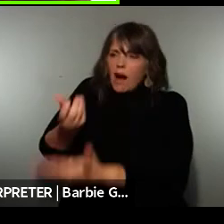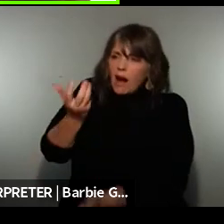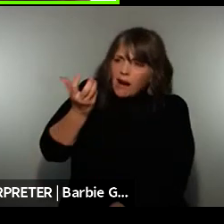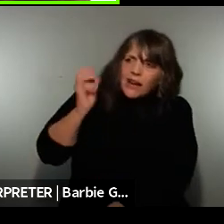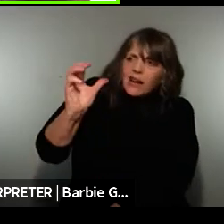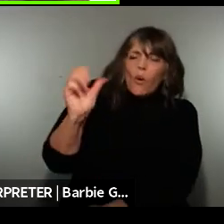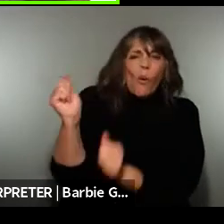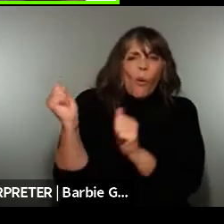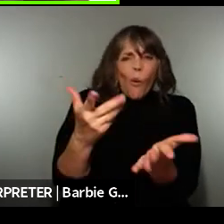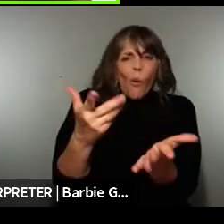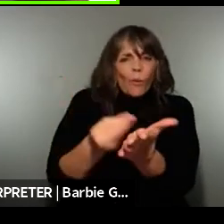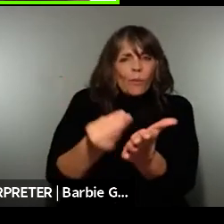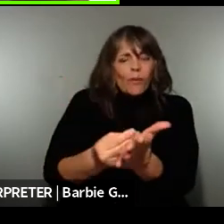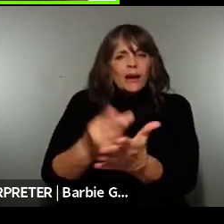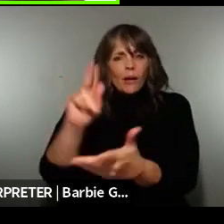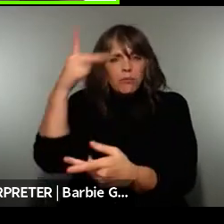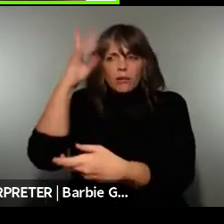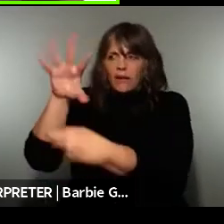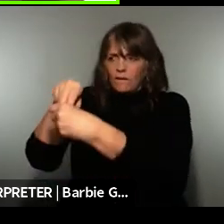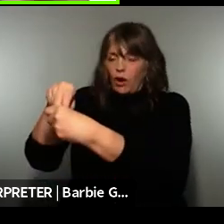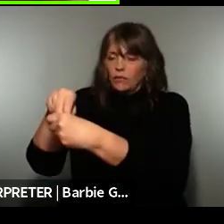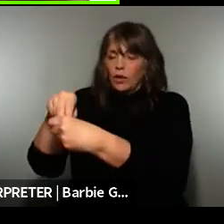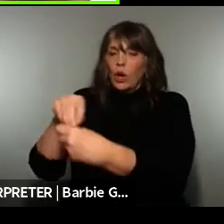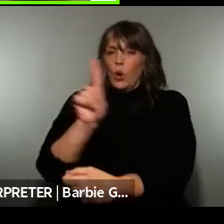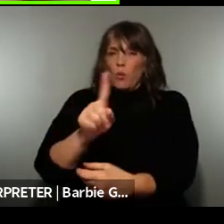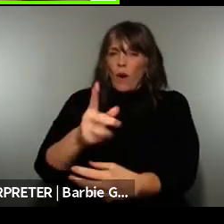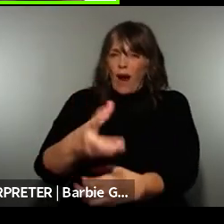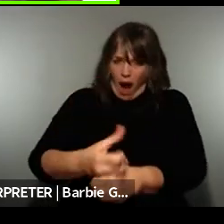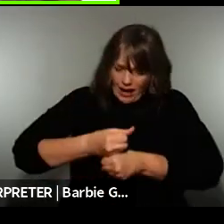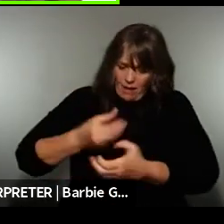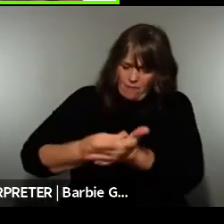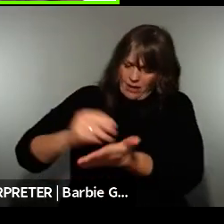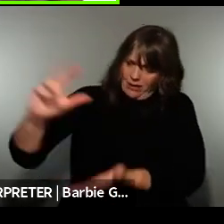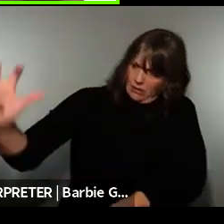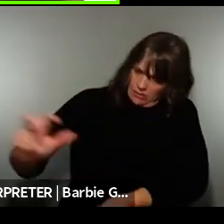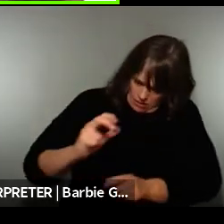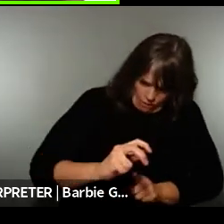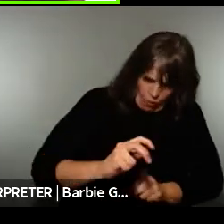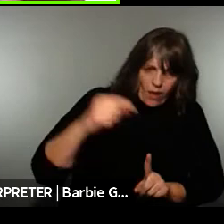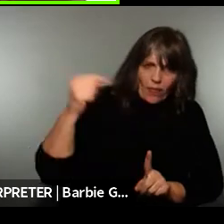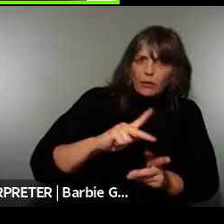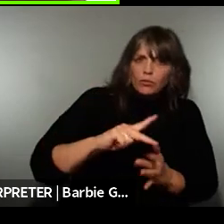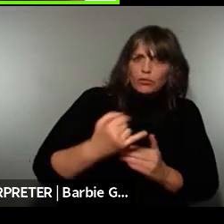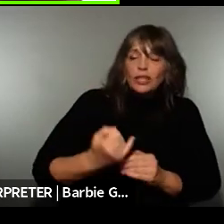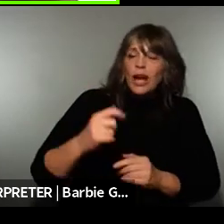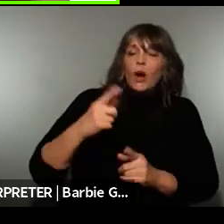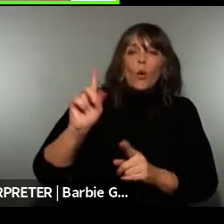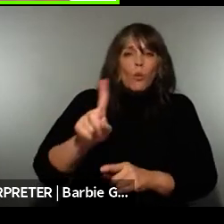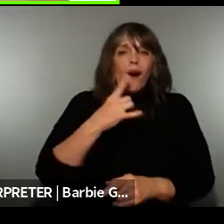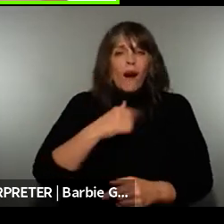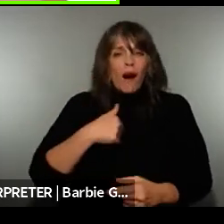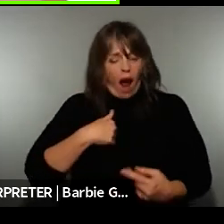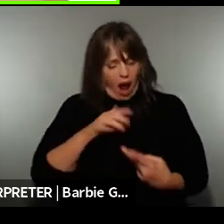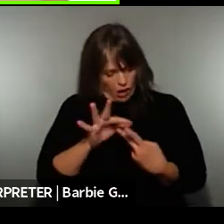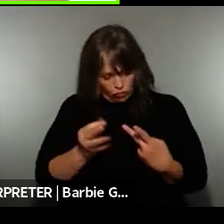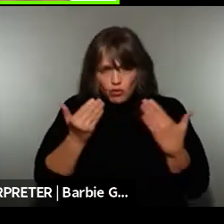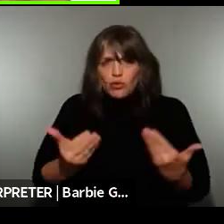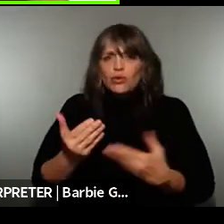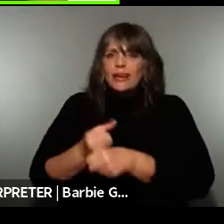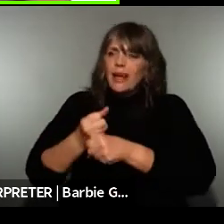political, and where you choose to get your money from is a reflection of your values. So when you take money from